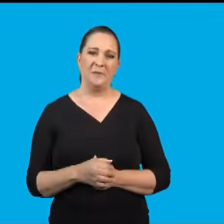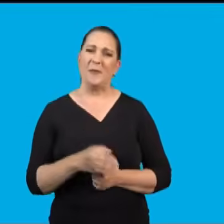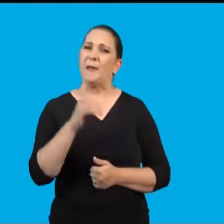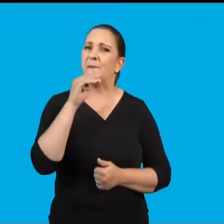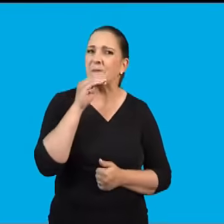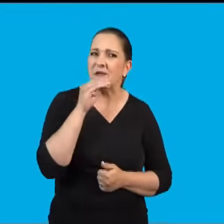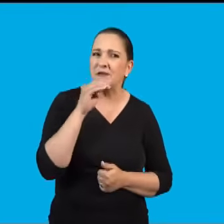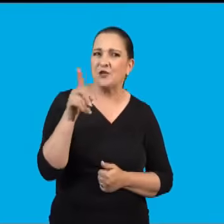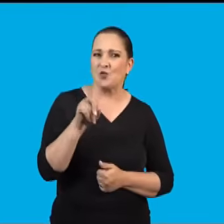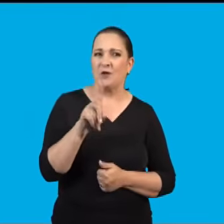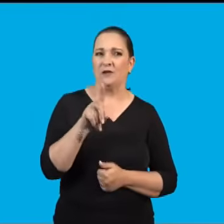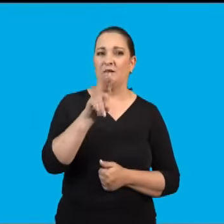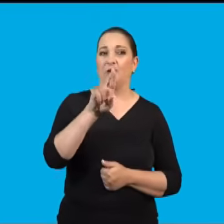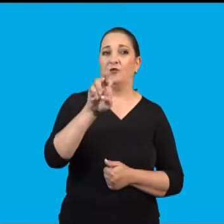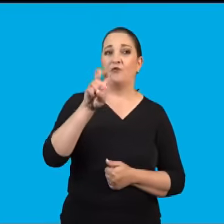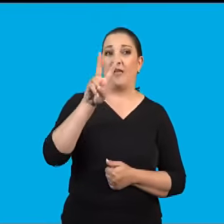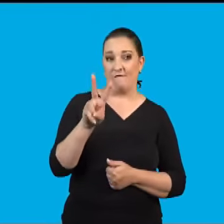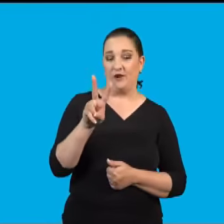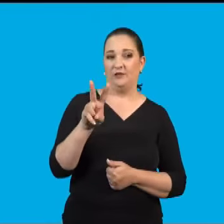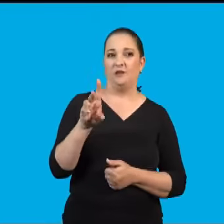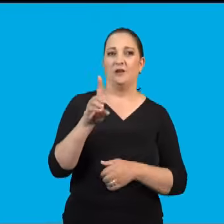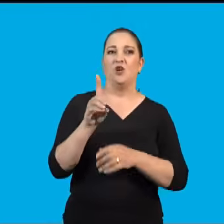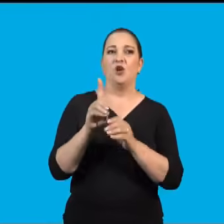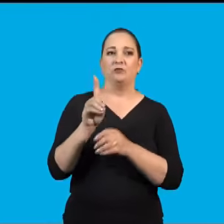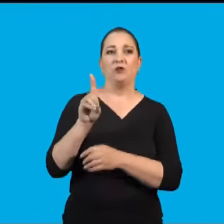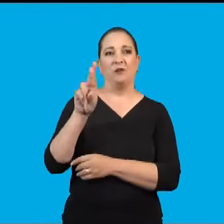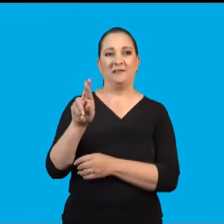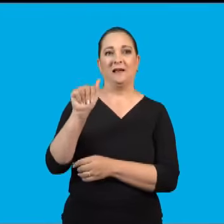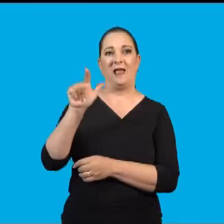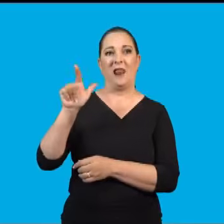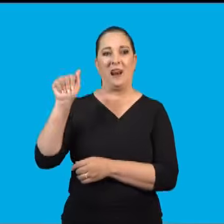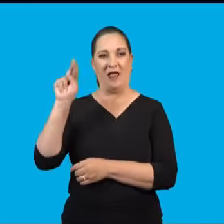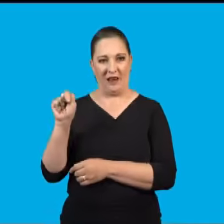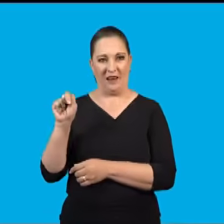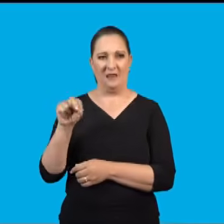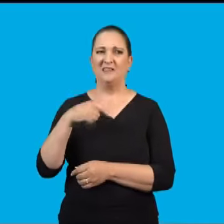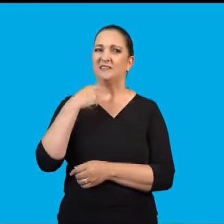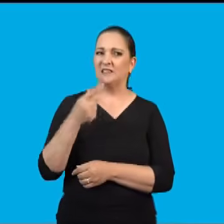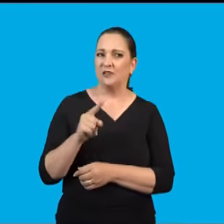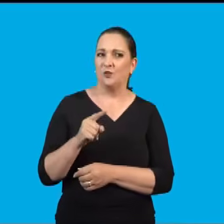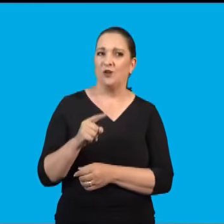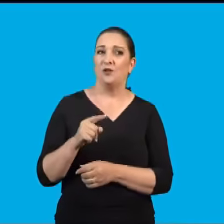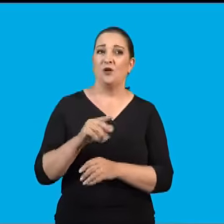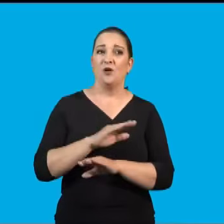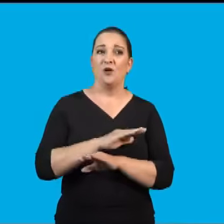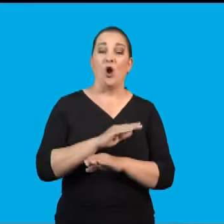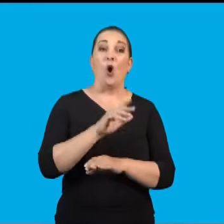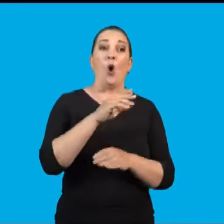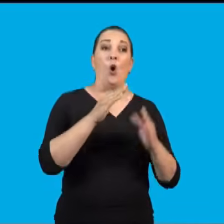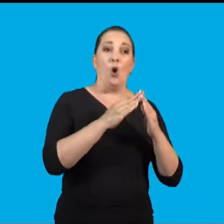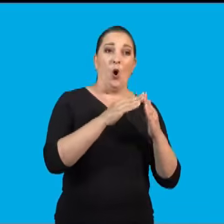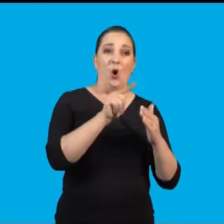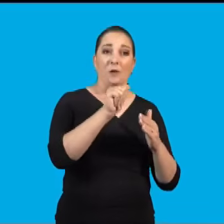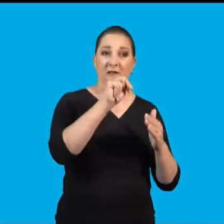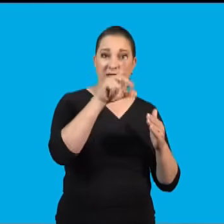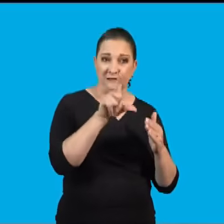the meaning of Reverend Dr. Allan Boesak's statement, and this is the statement. The Homelands policy forms the basis